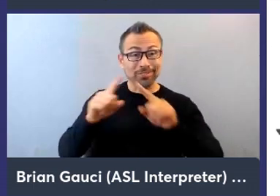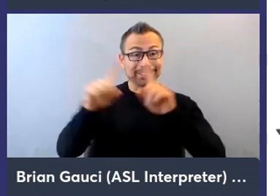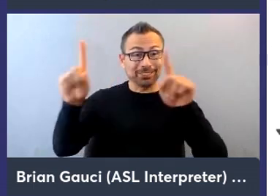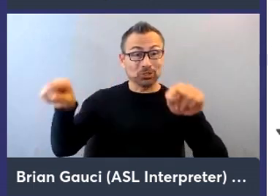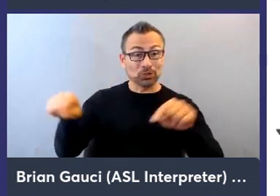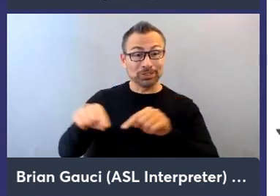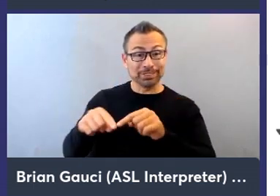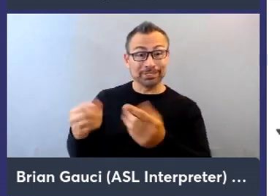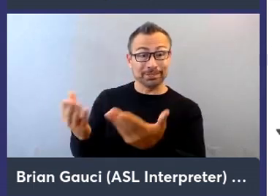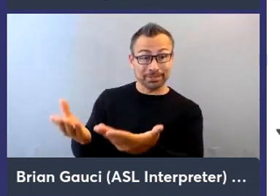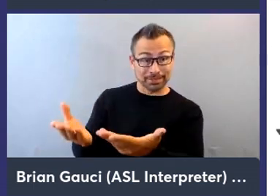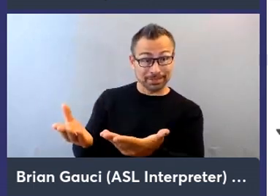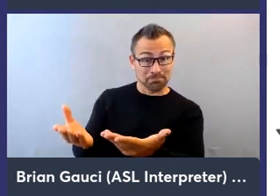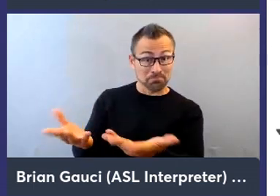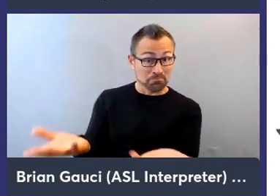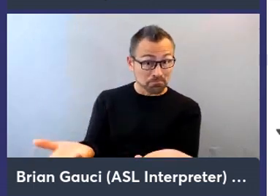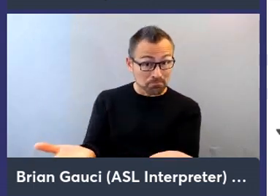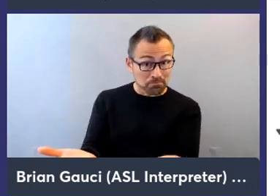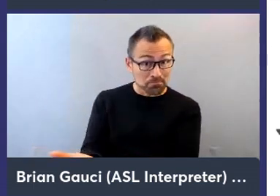see here this is